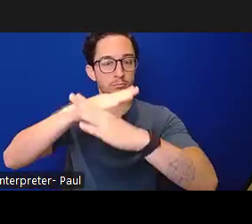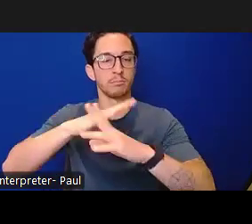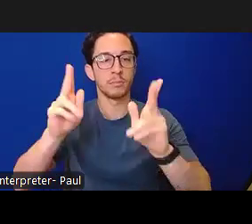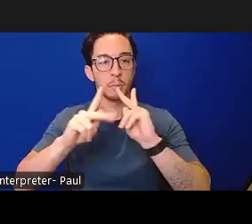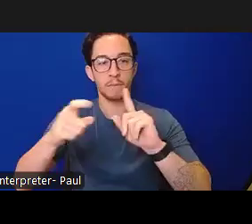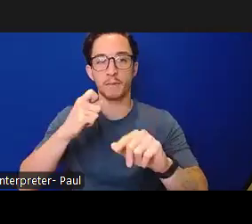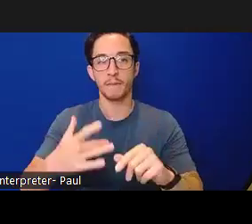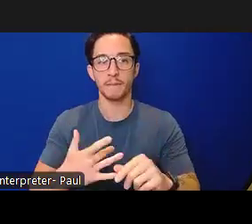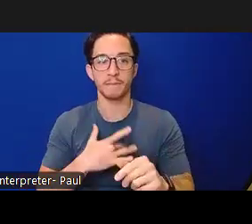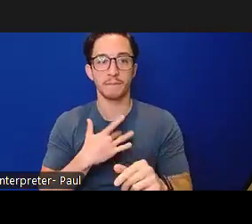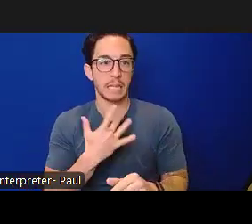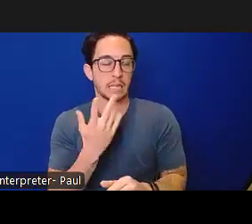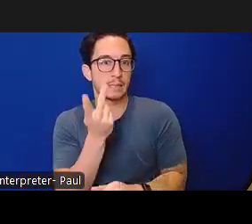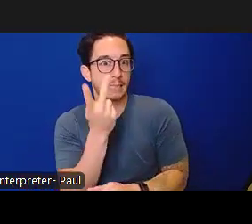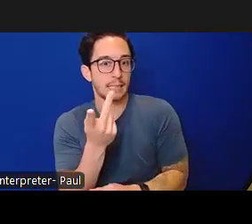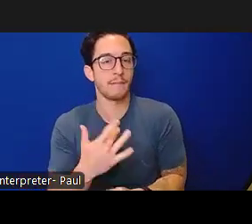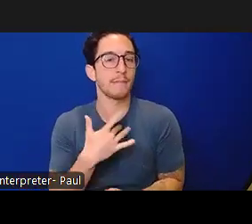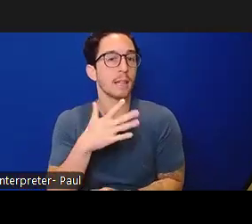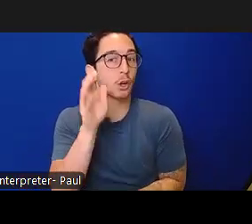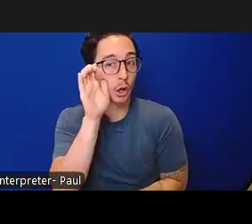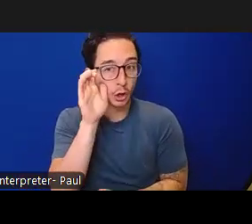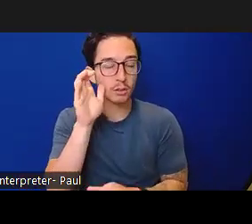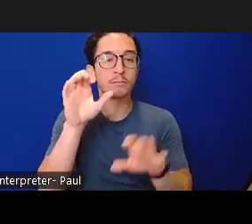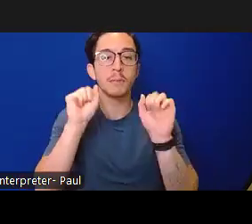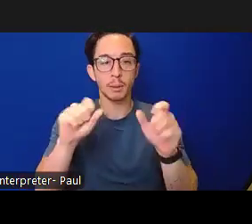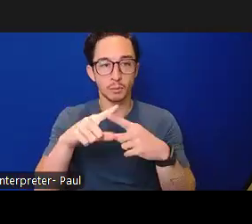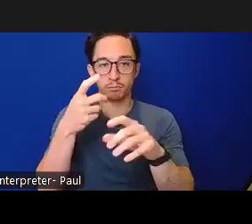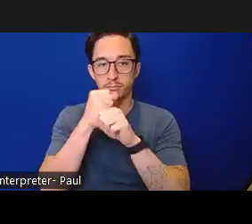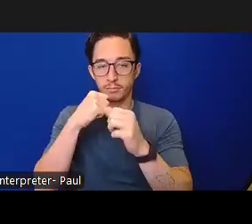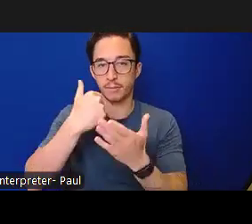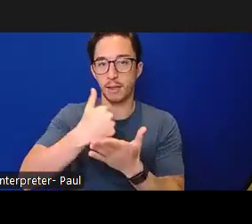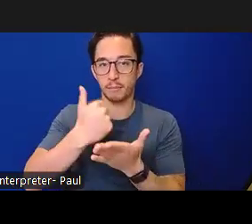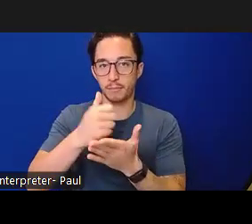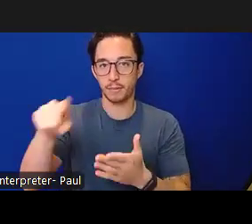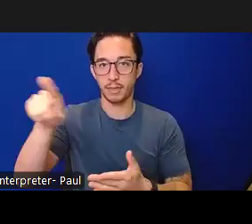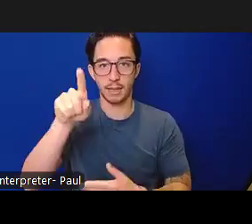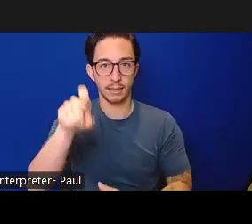feeling heard, and from being able to get the help that they need.